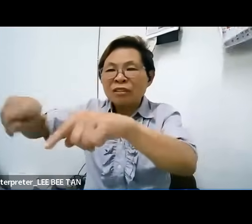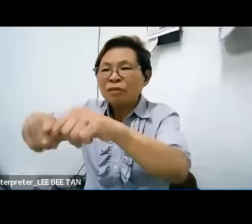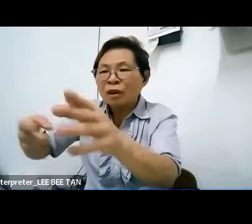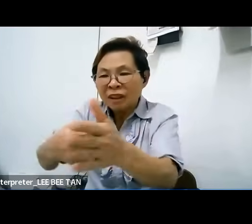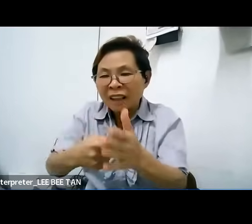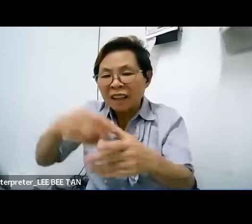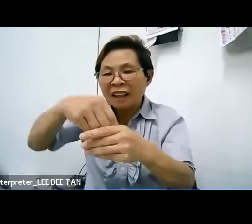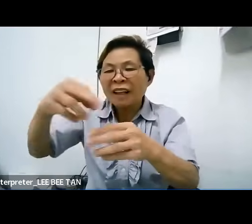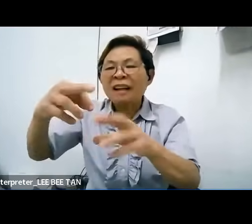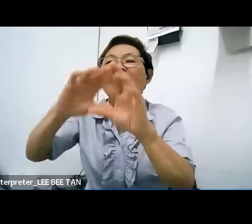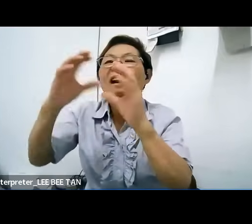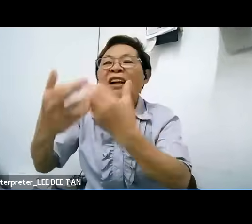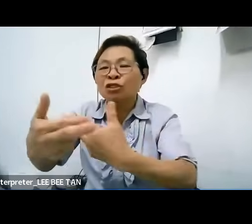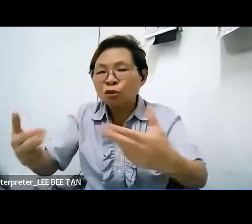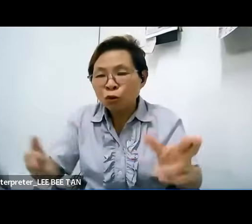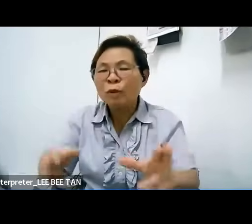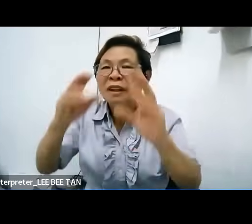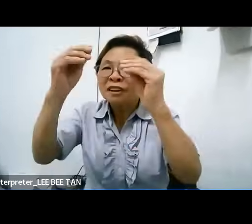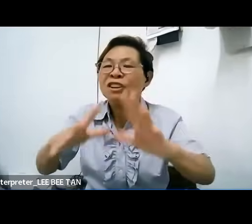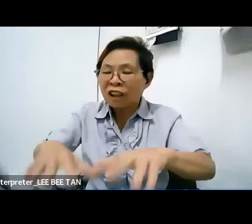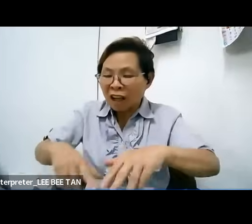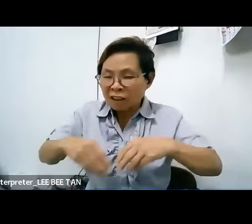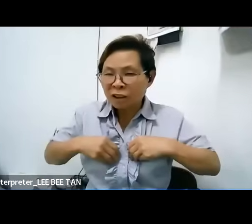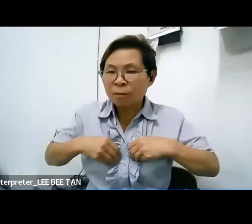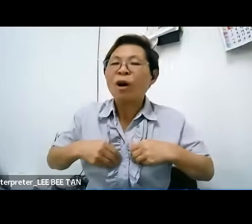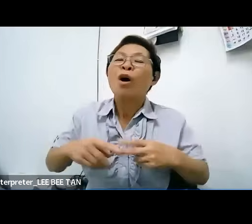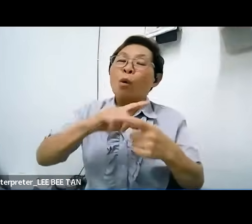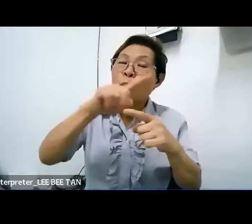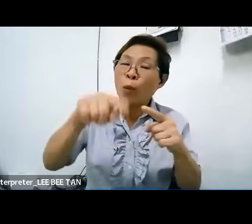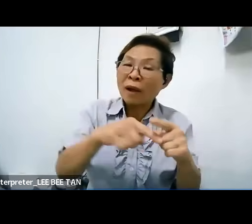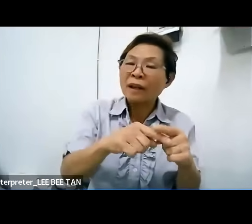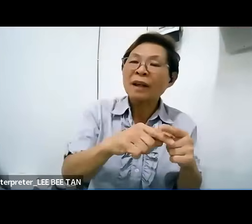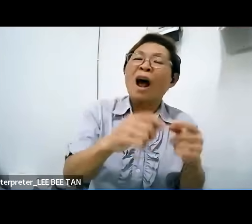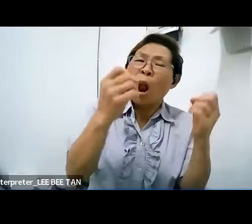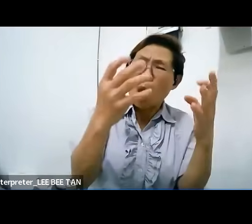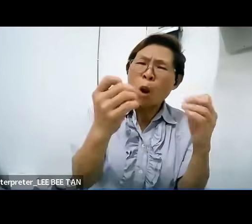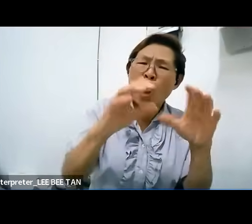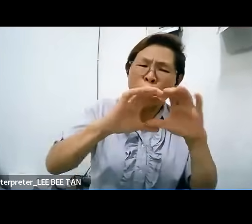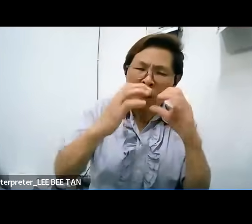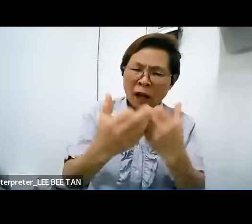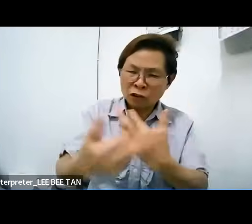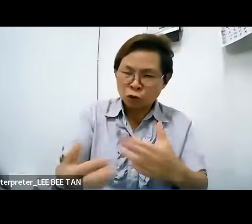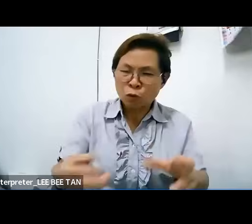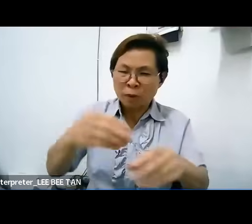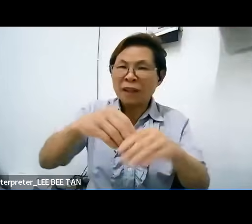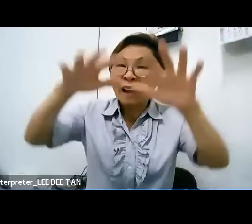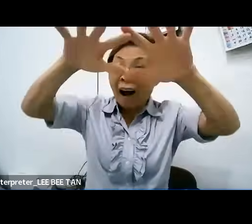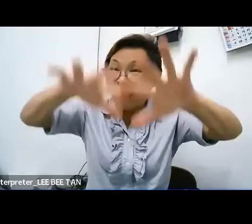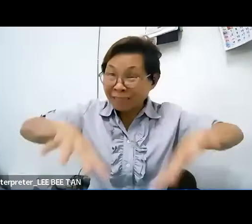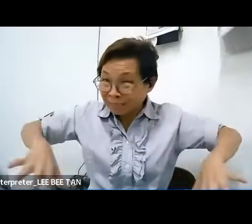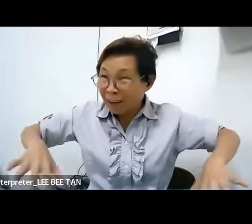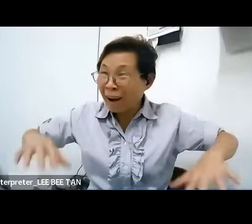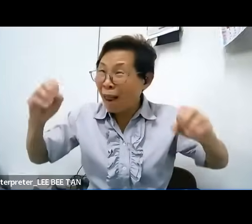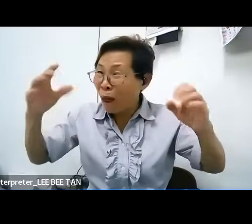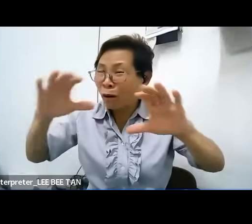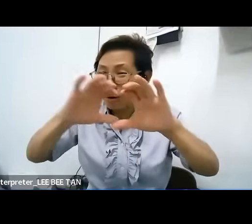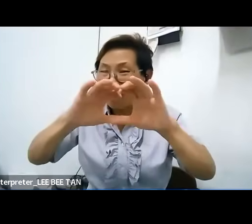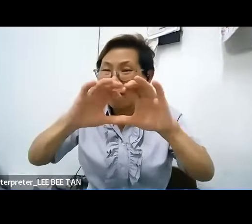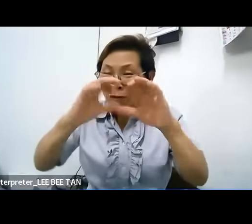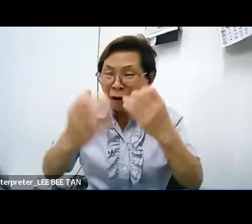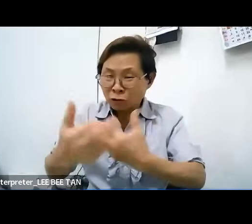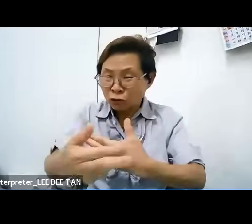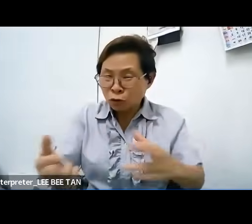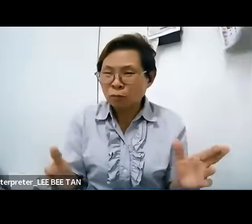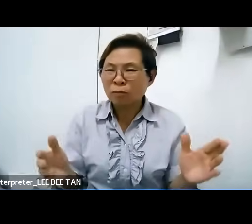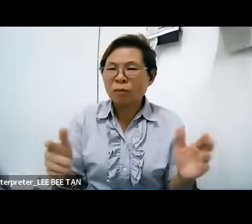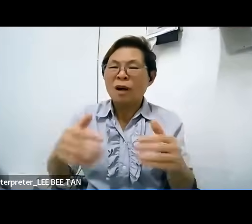setting. So one issue that we realized that a lot of classrooms in Southeast Asia, our classroom size